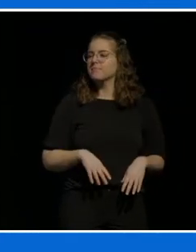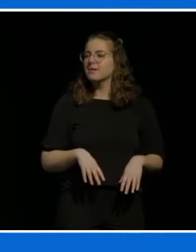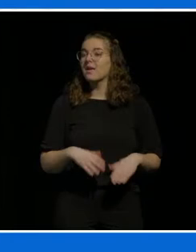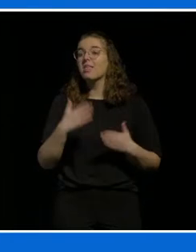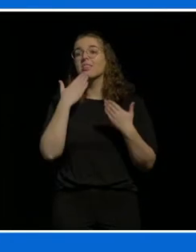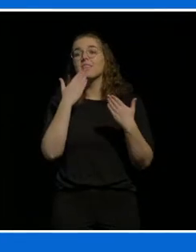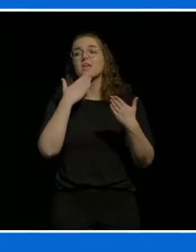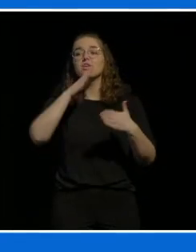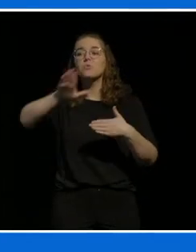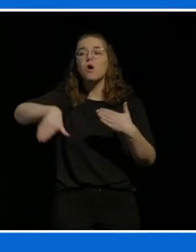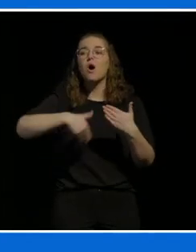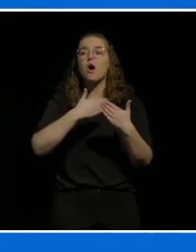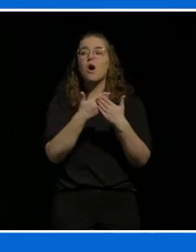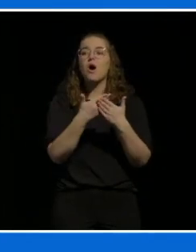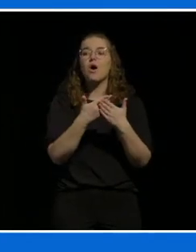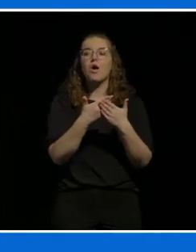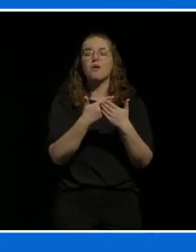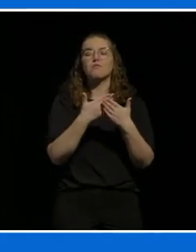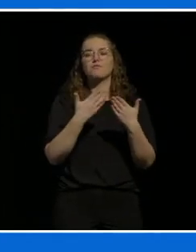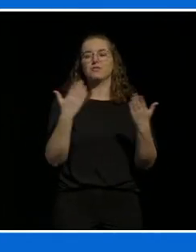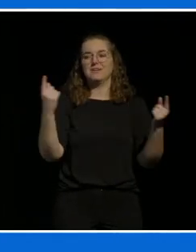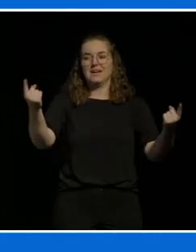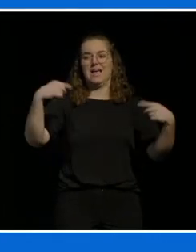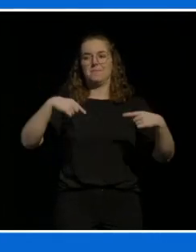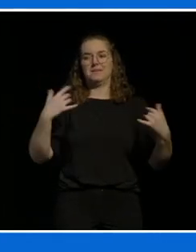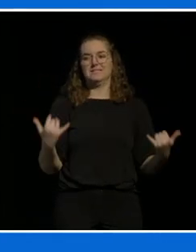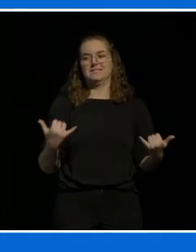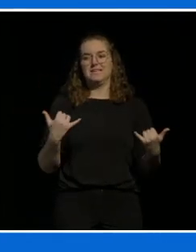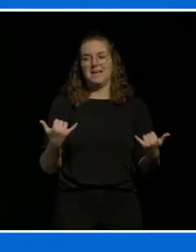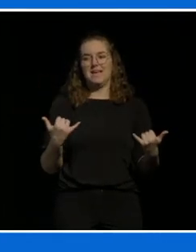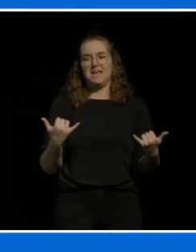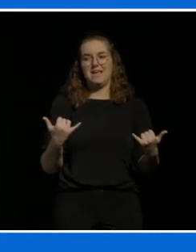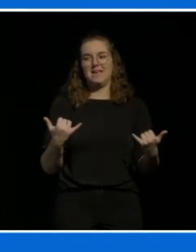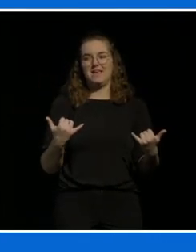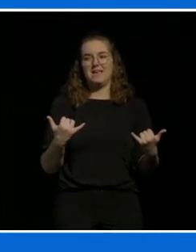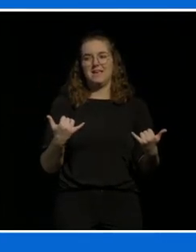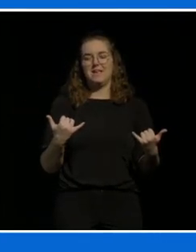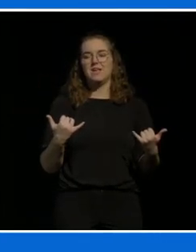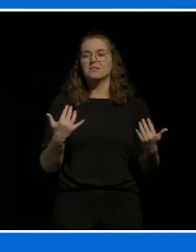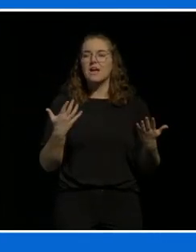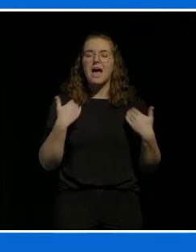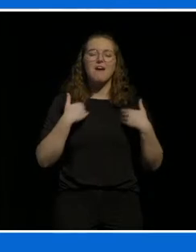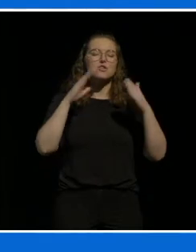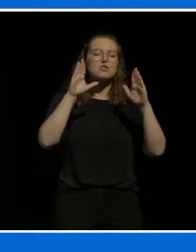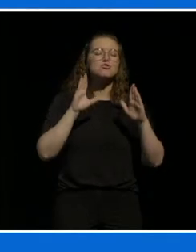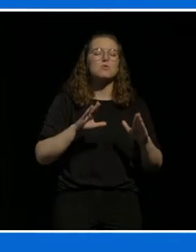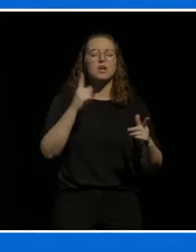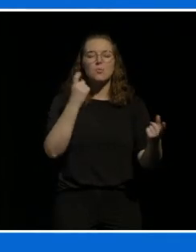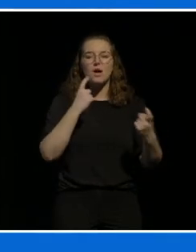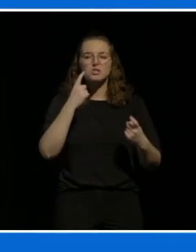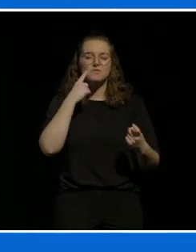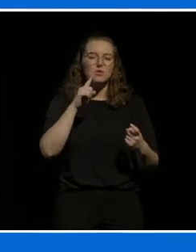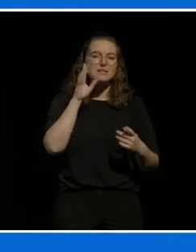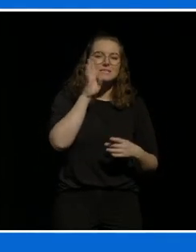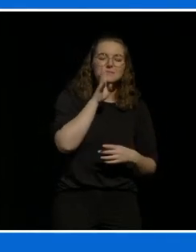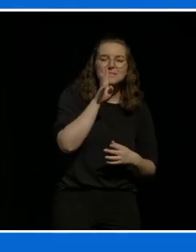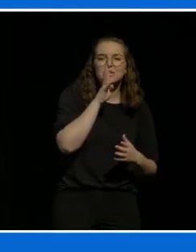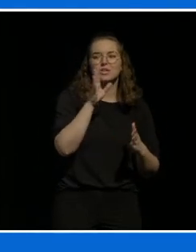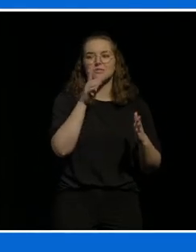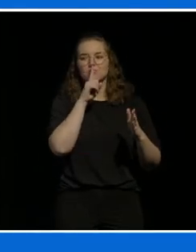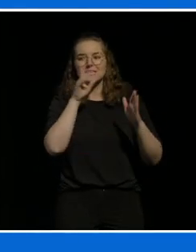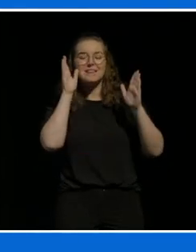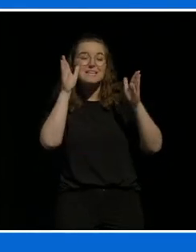Thank you all for being here with us today and for having such great questions for our speakers and listening so